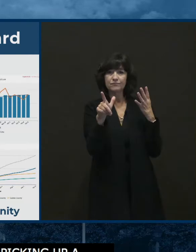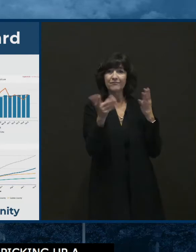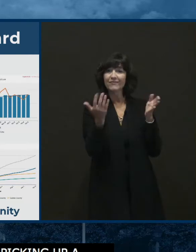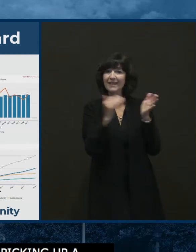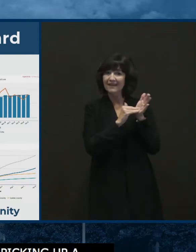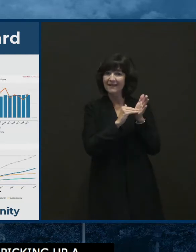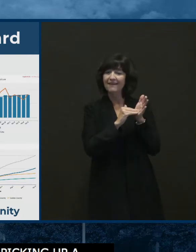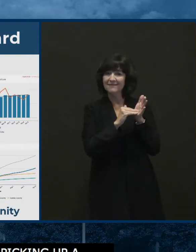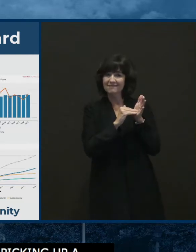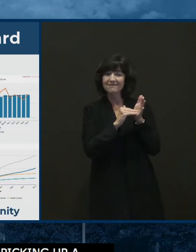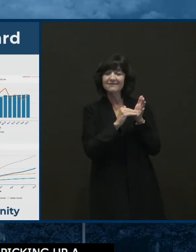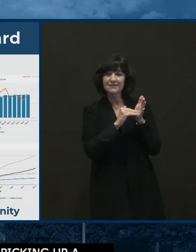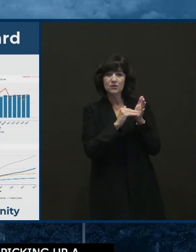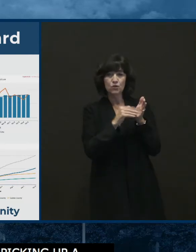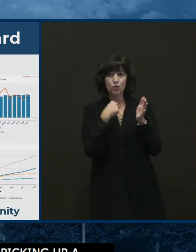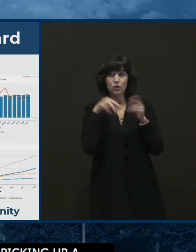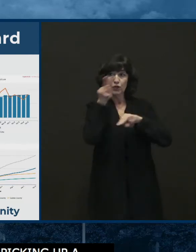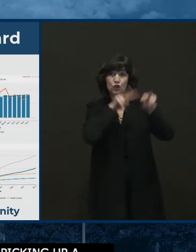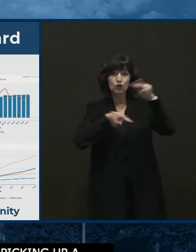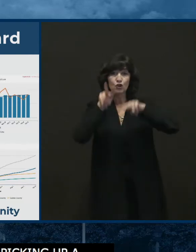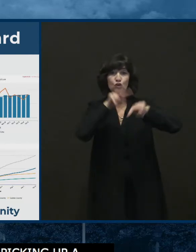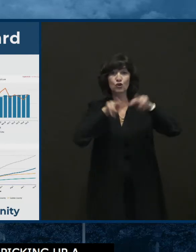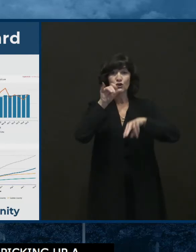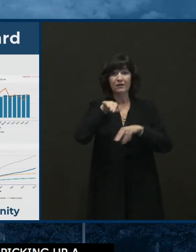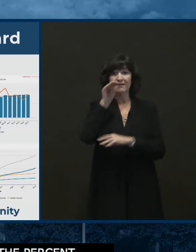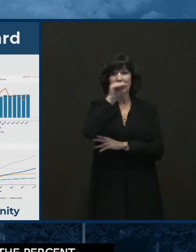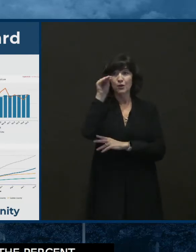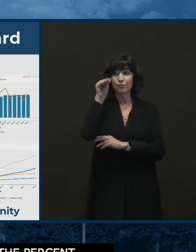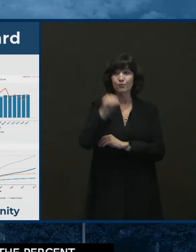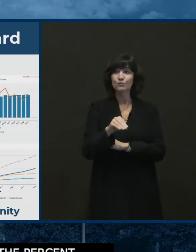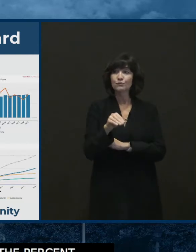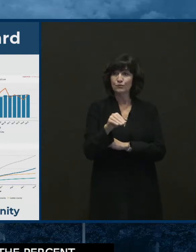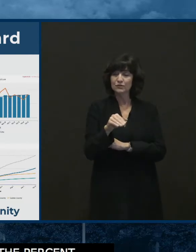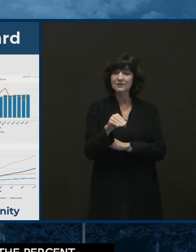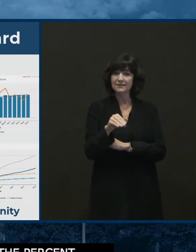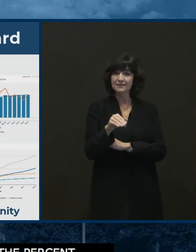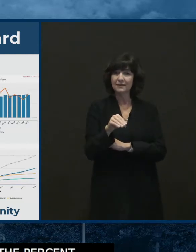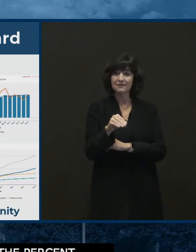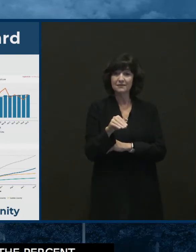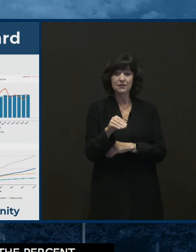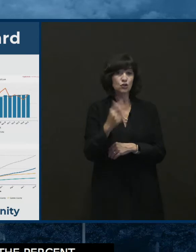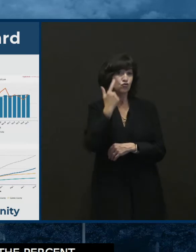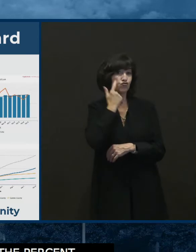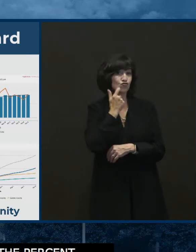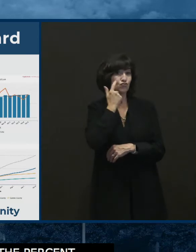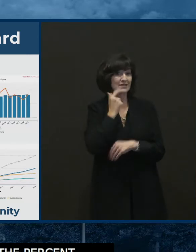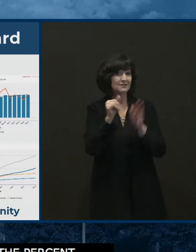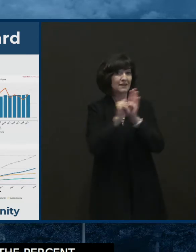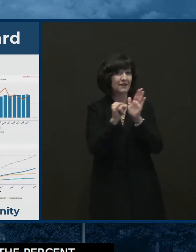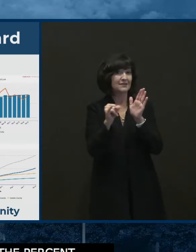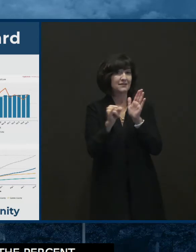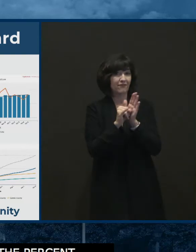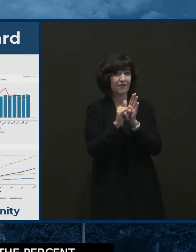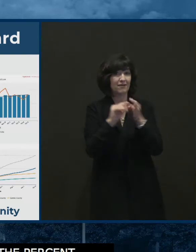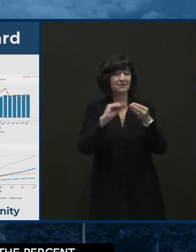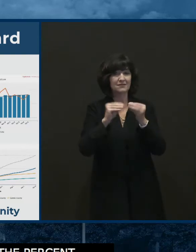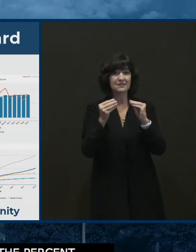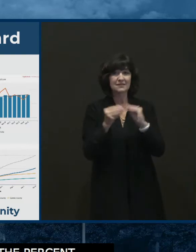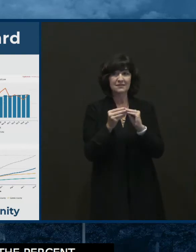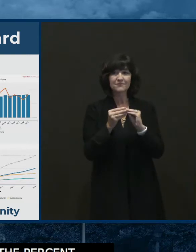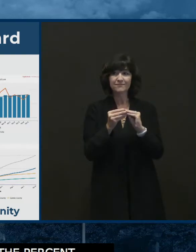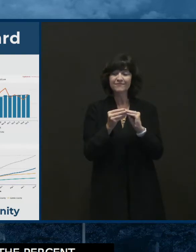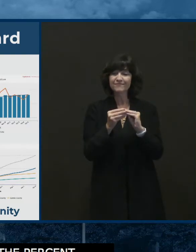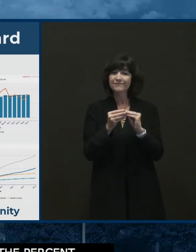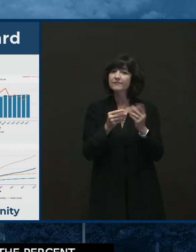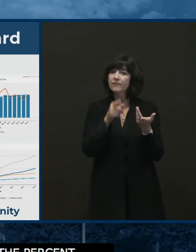percent positive ticking up a little bit as well, and the same with new positive cases. As we look at the subcategories, and I would